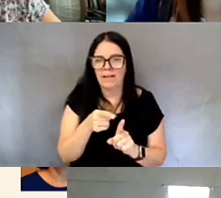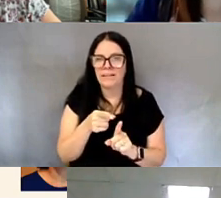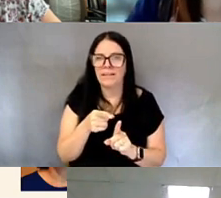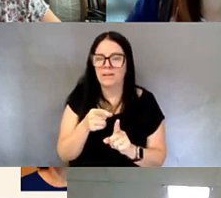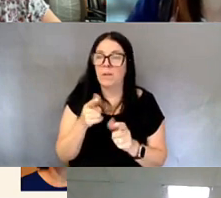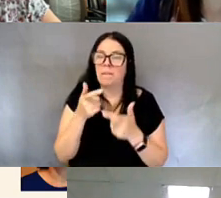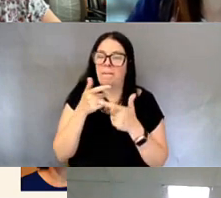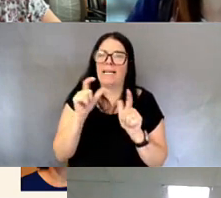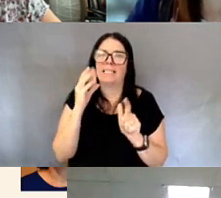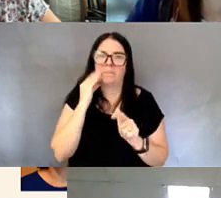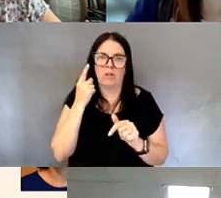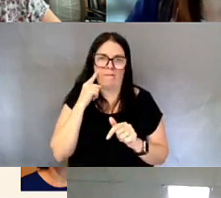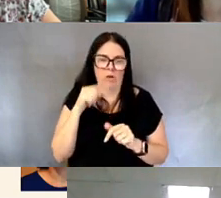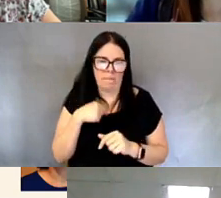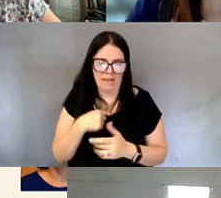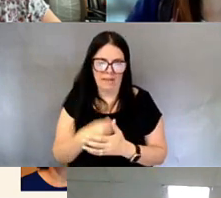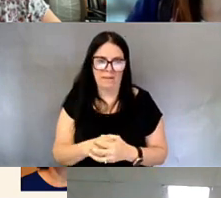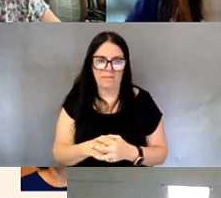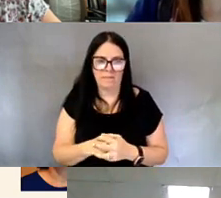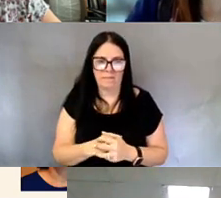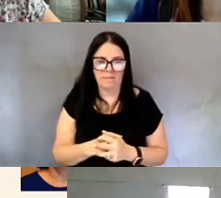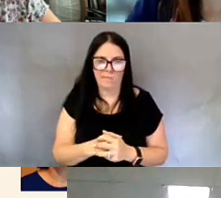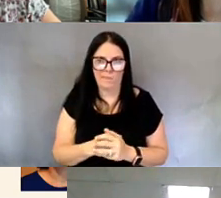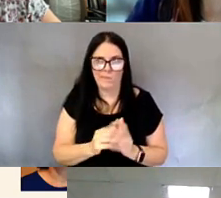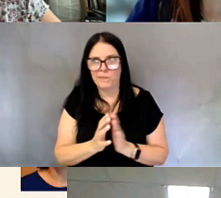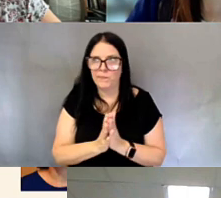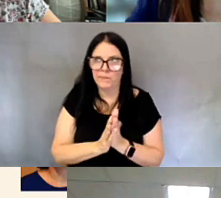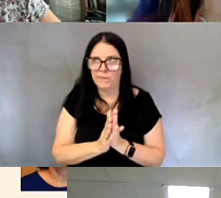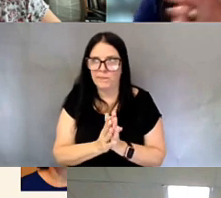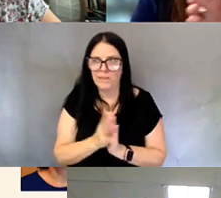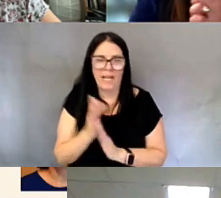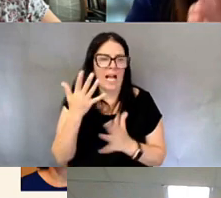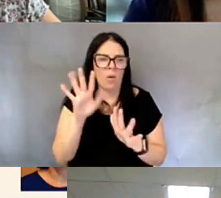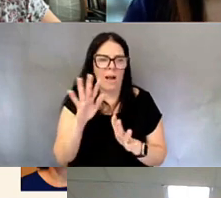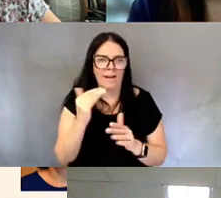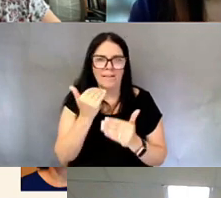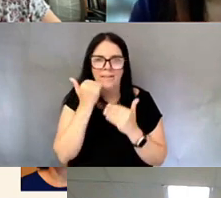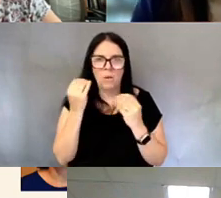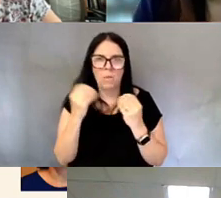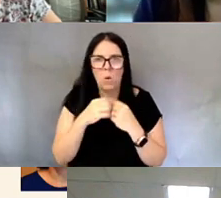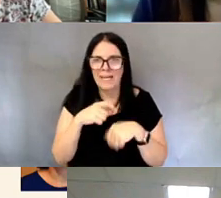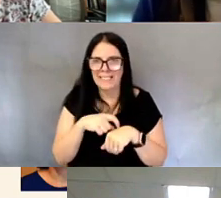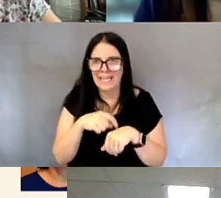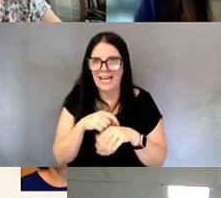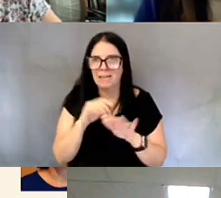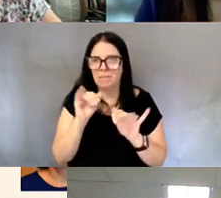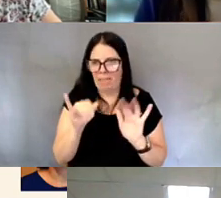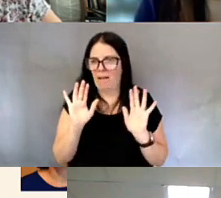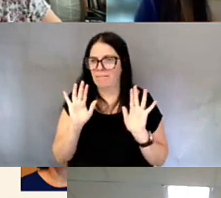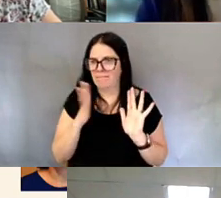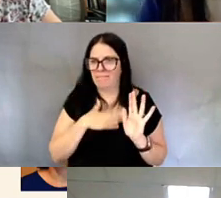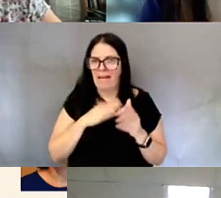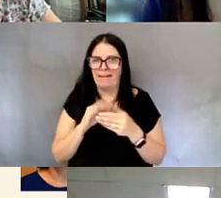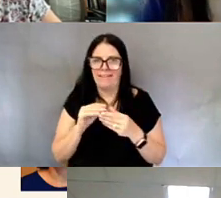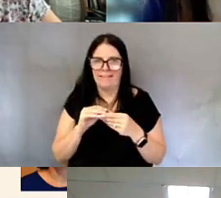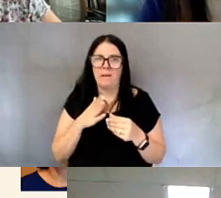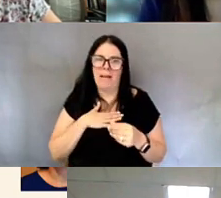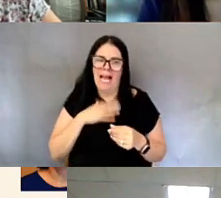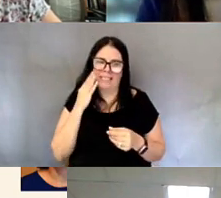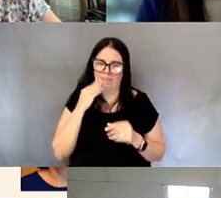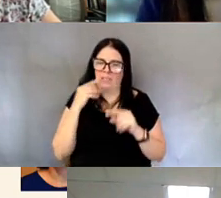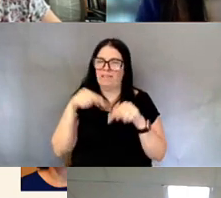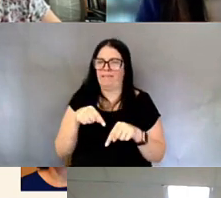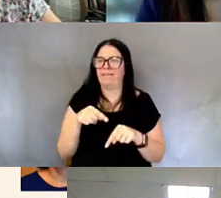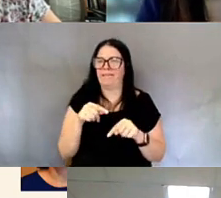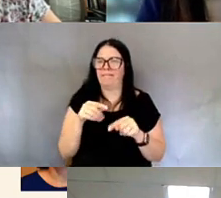huge experience for me. I don't want to take more time. That was like my experience here.